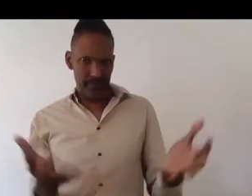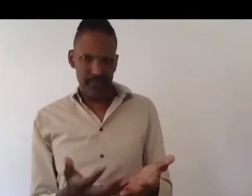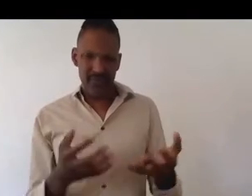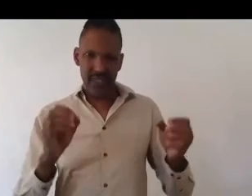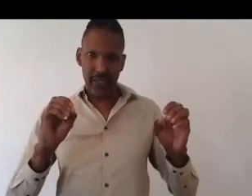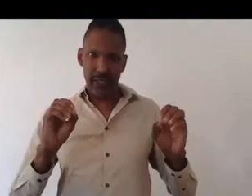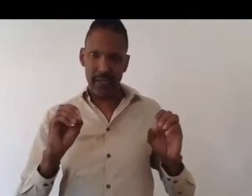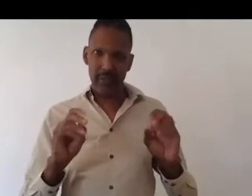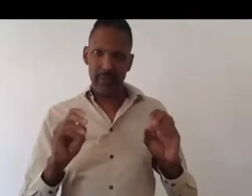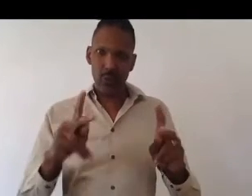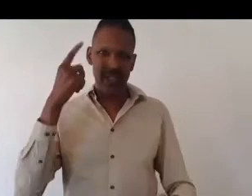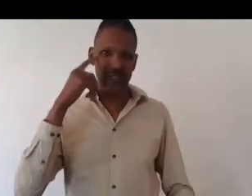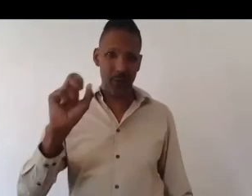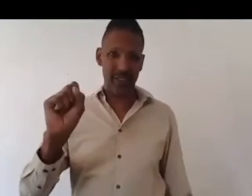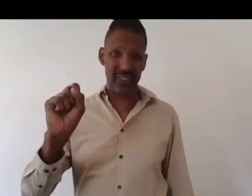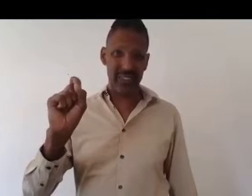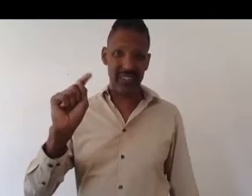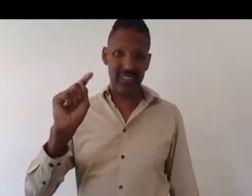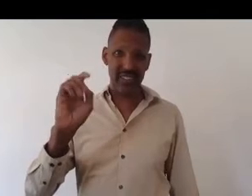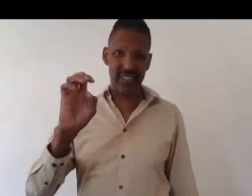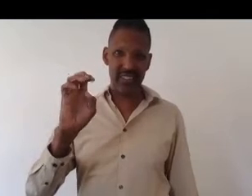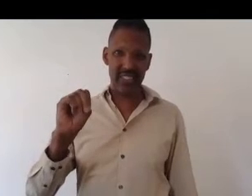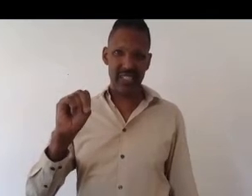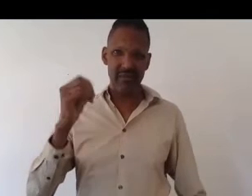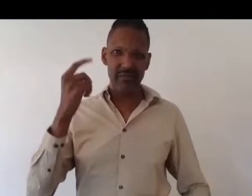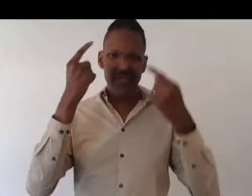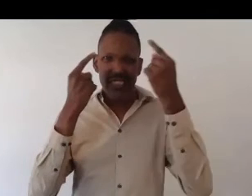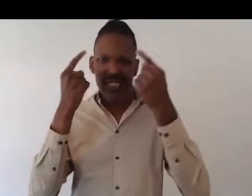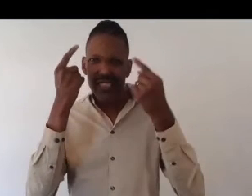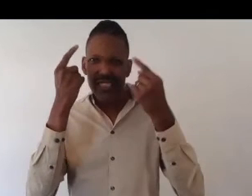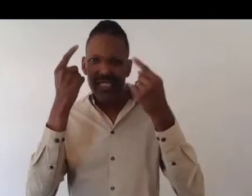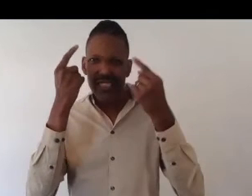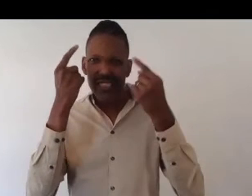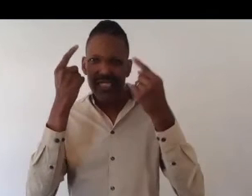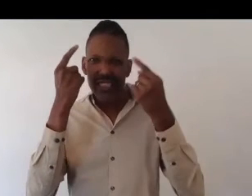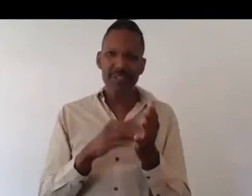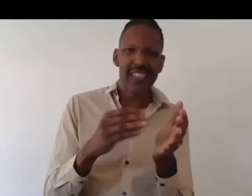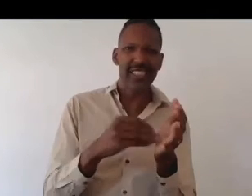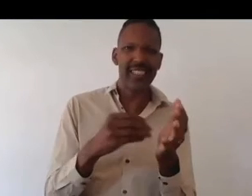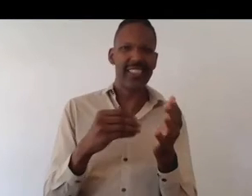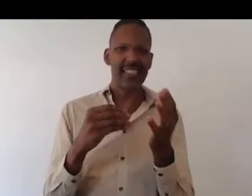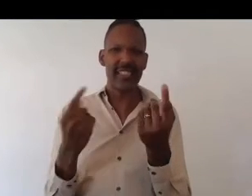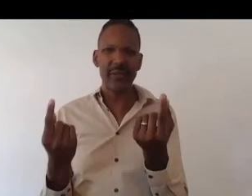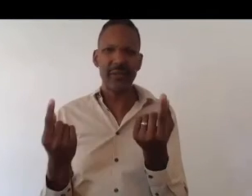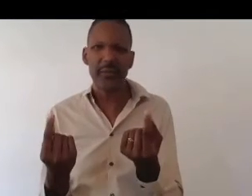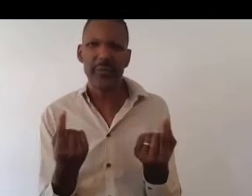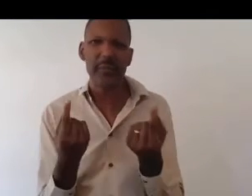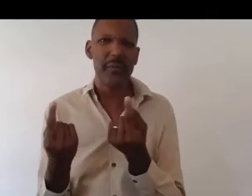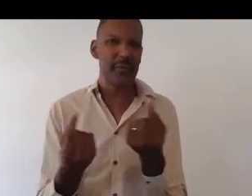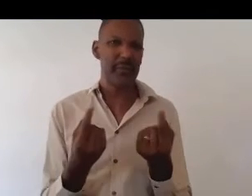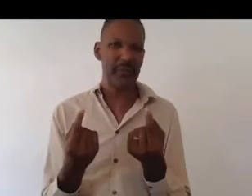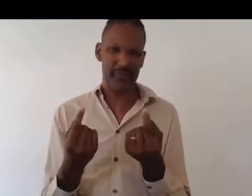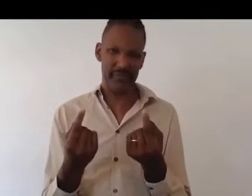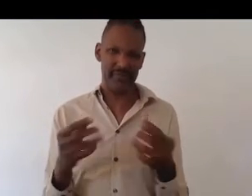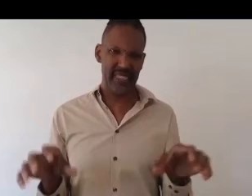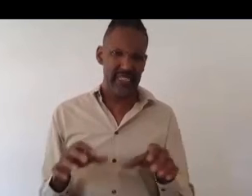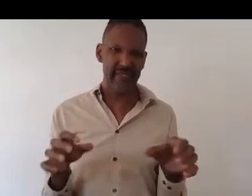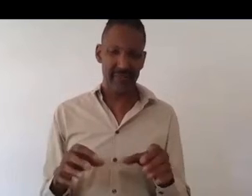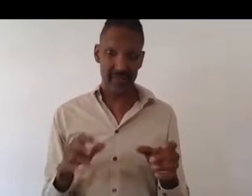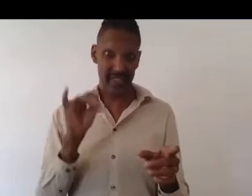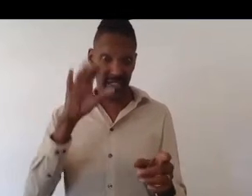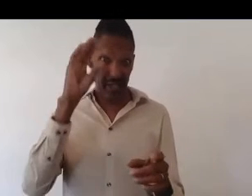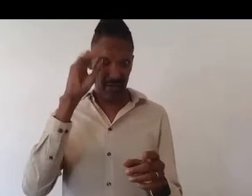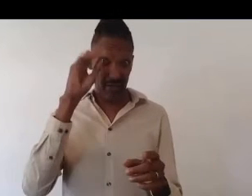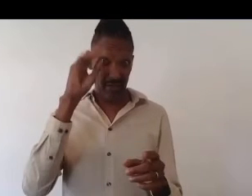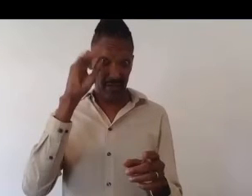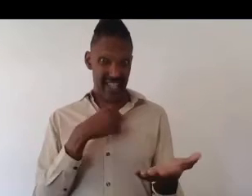as opportunities for STEM thinking, learning, and doing. A child might see, or a grown-up might see, 3 screws